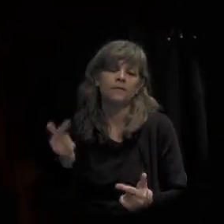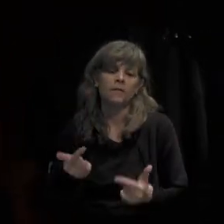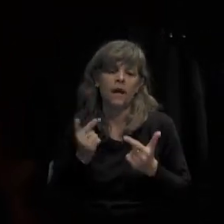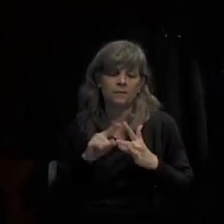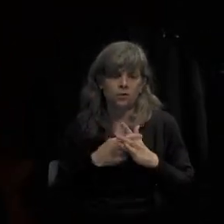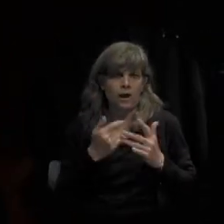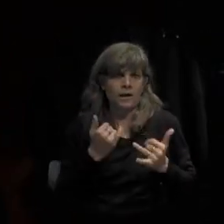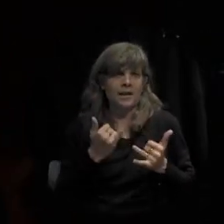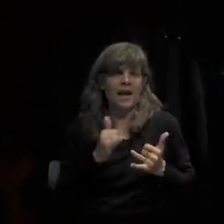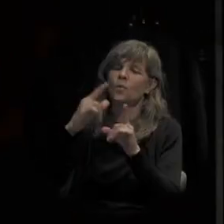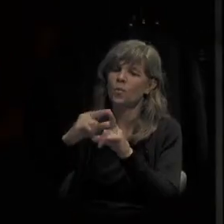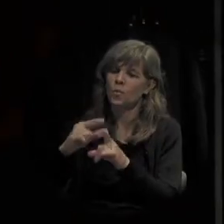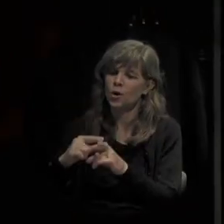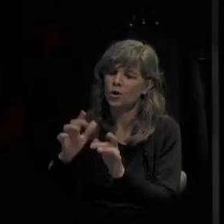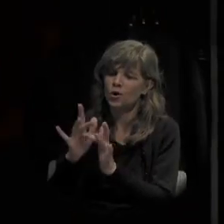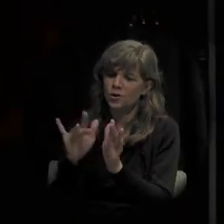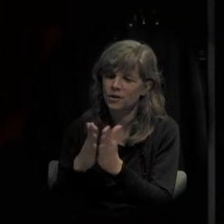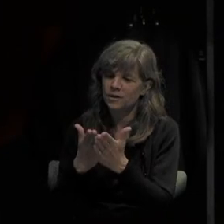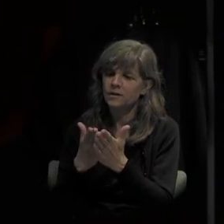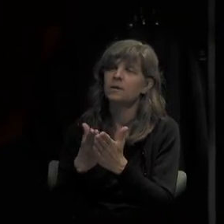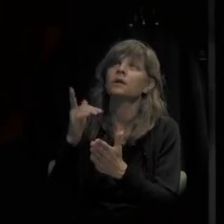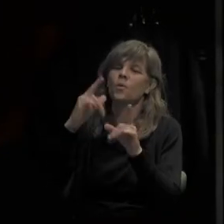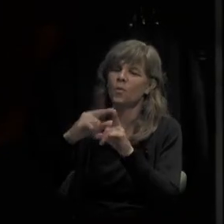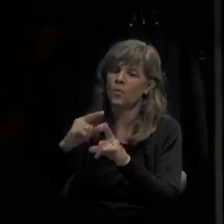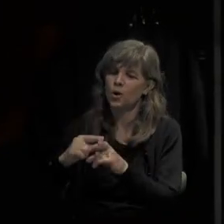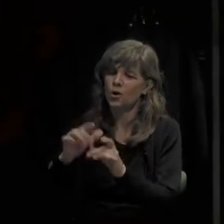now that I can thrive.